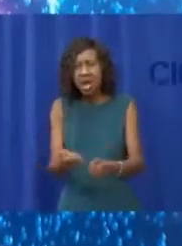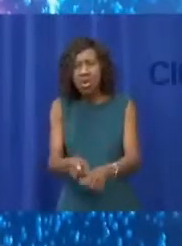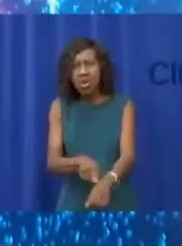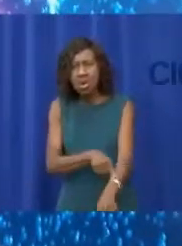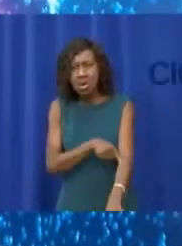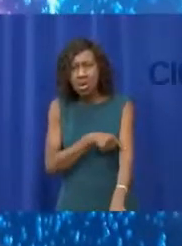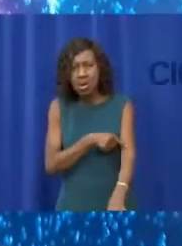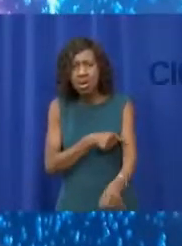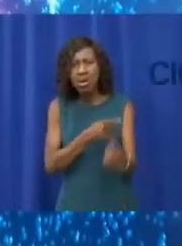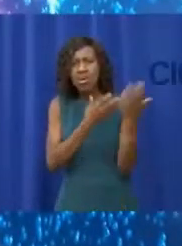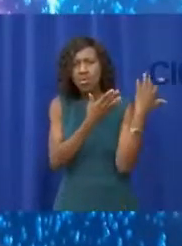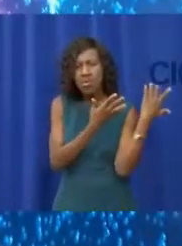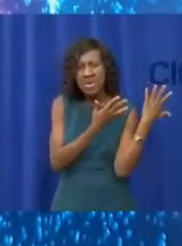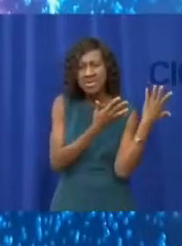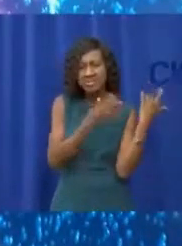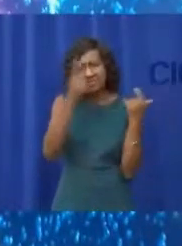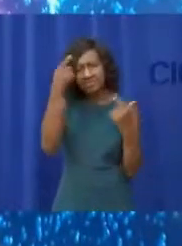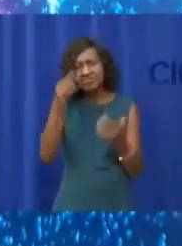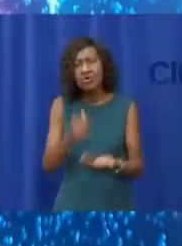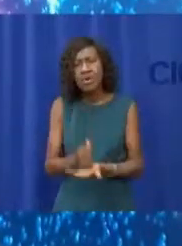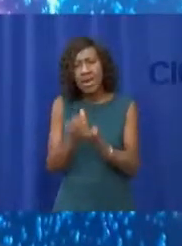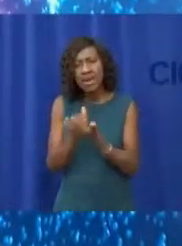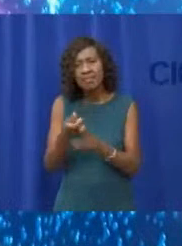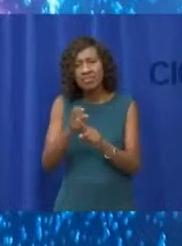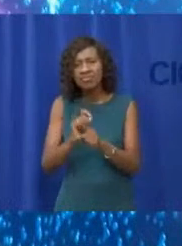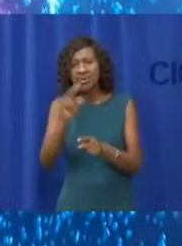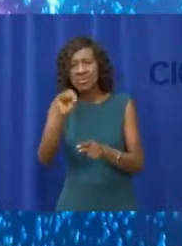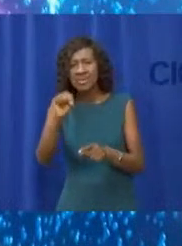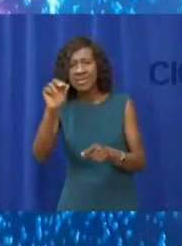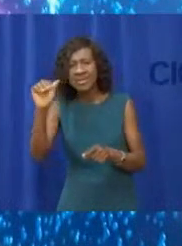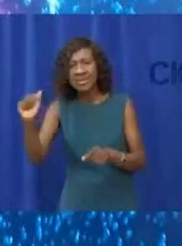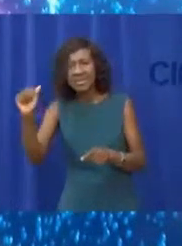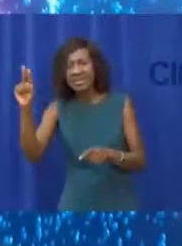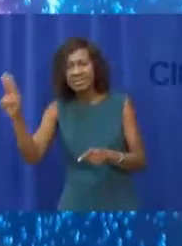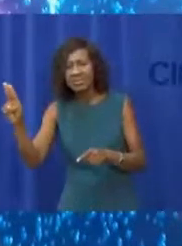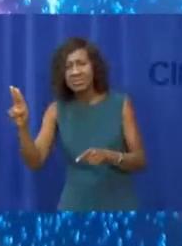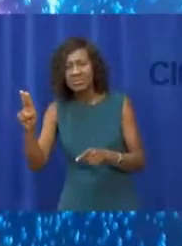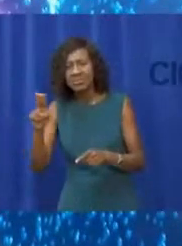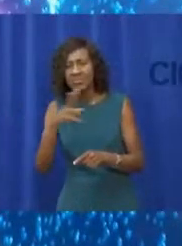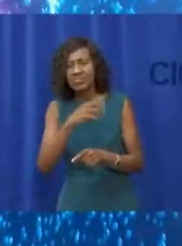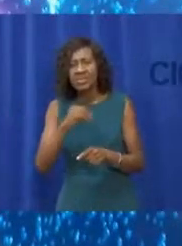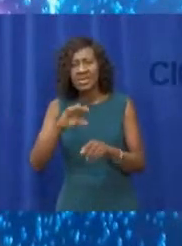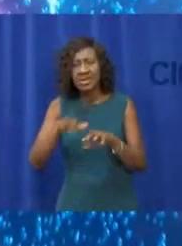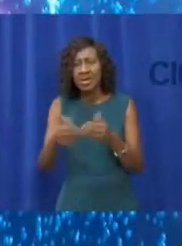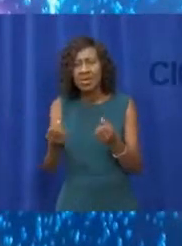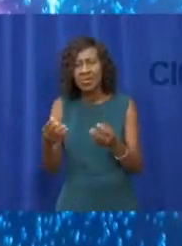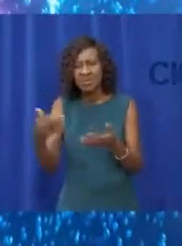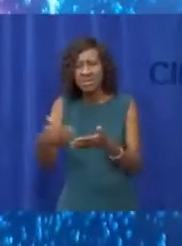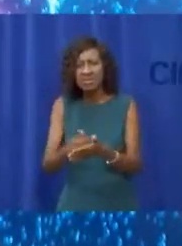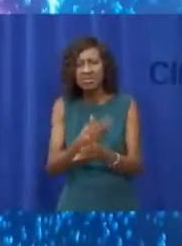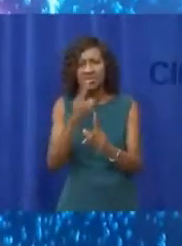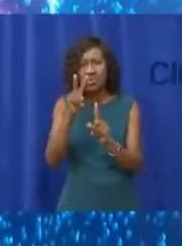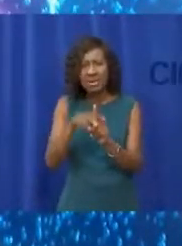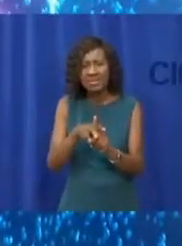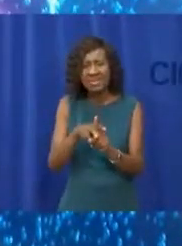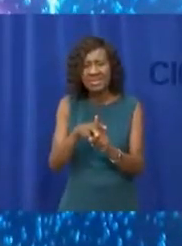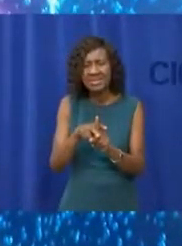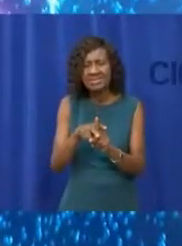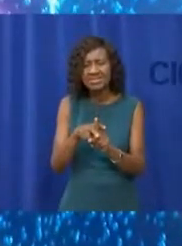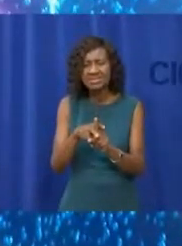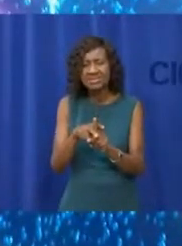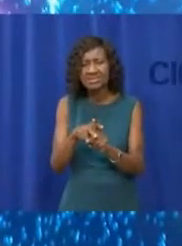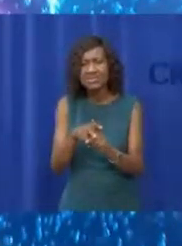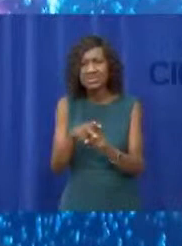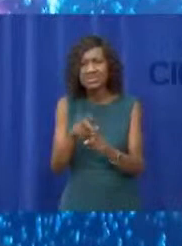help? And a follow-up part of that question is, how many new applications has the office dealt with and granted since the port closed